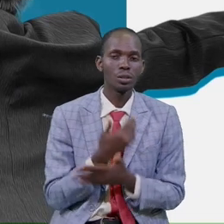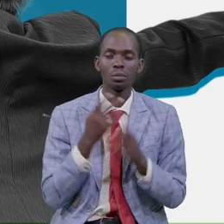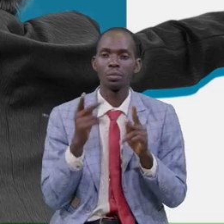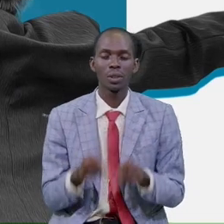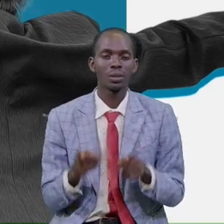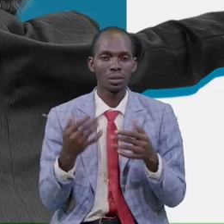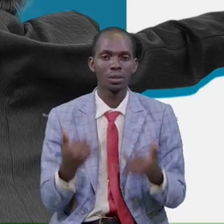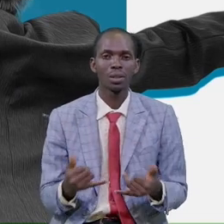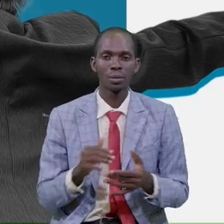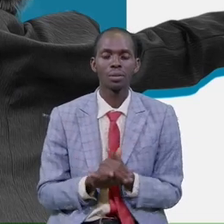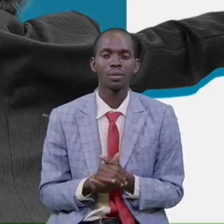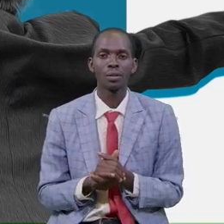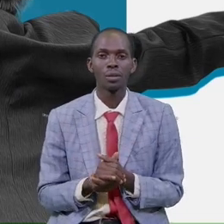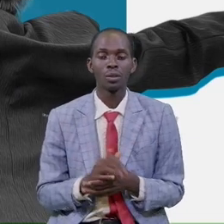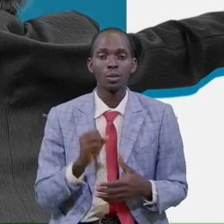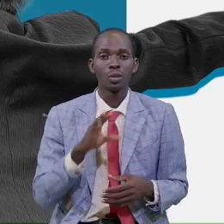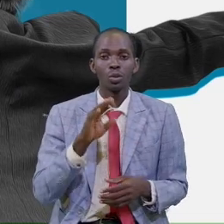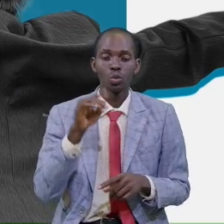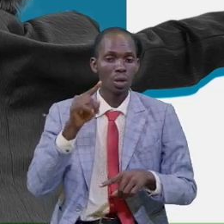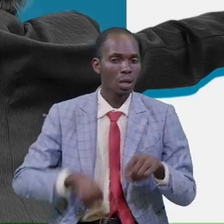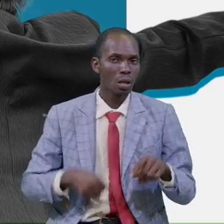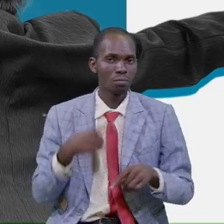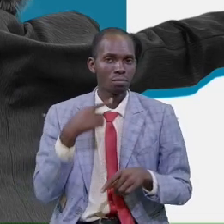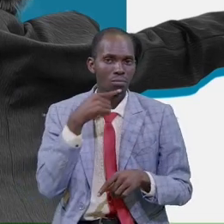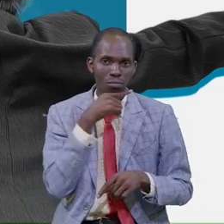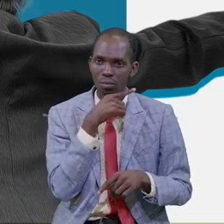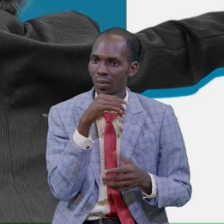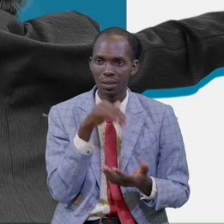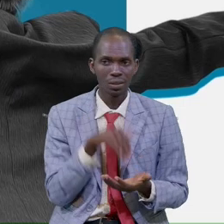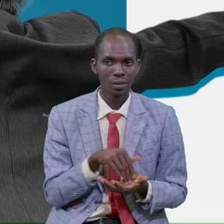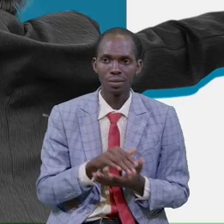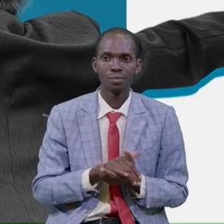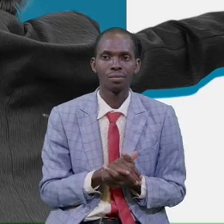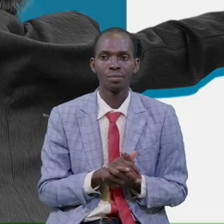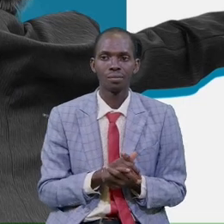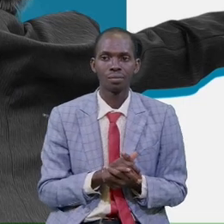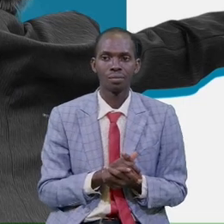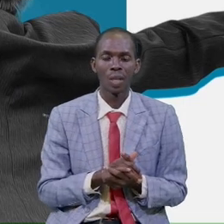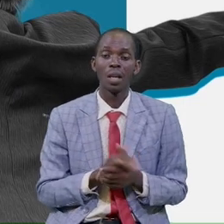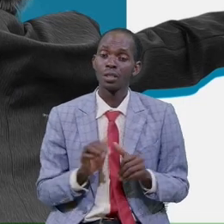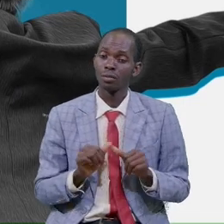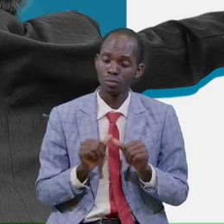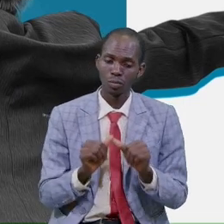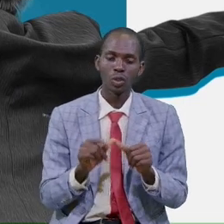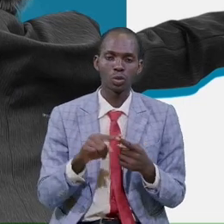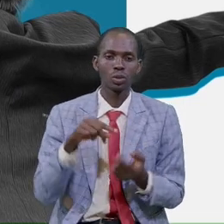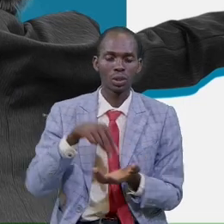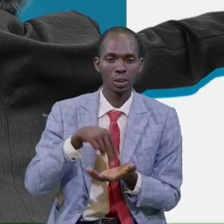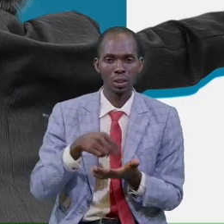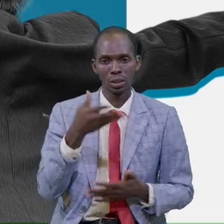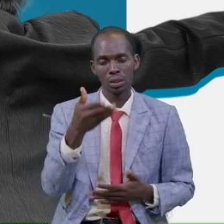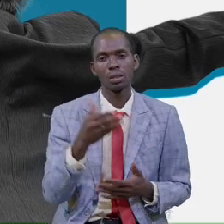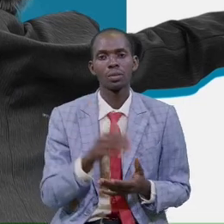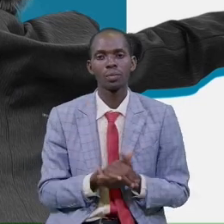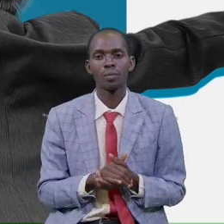So you cannot tell lies. Keep on standing until the counselors